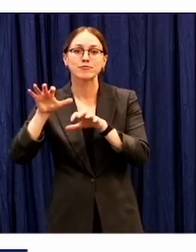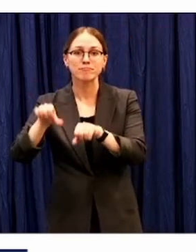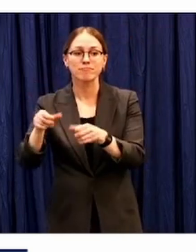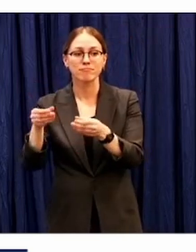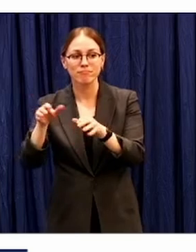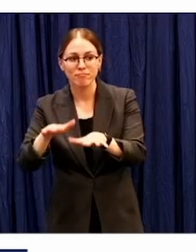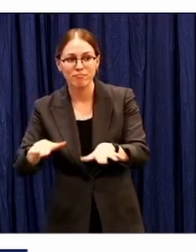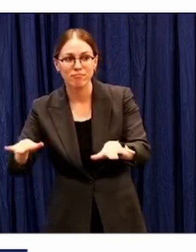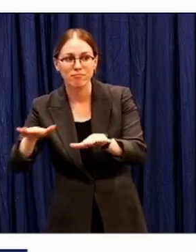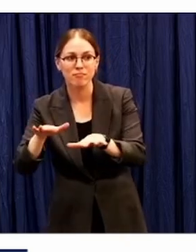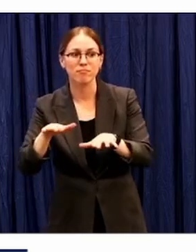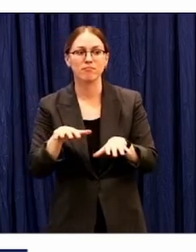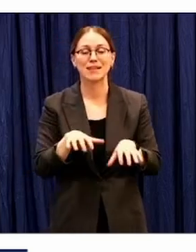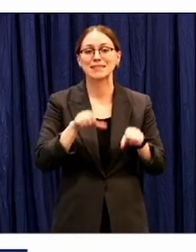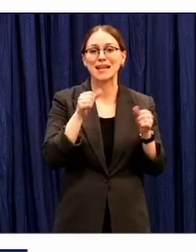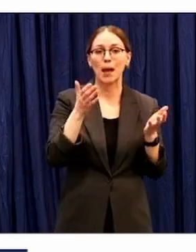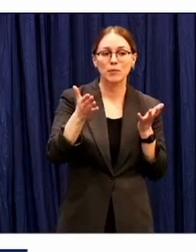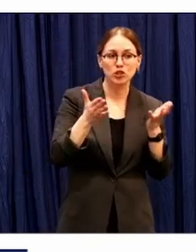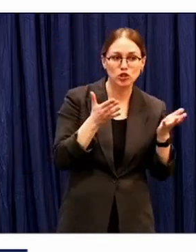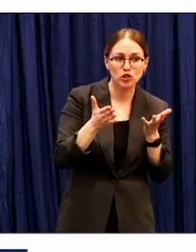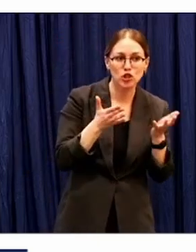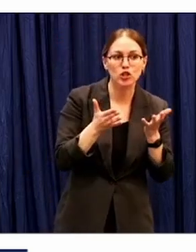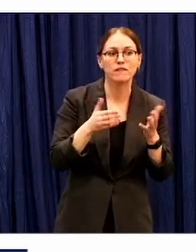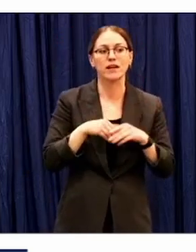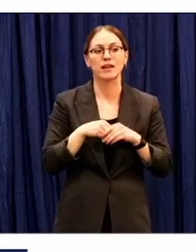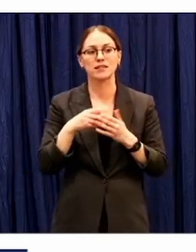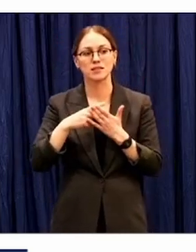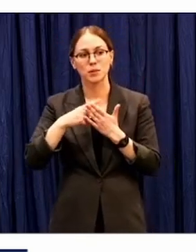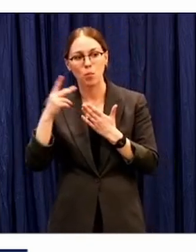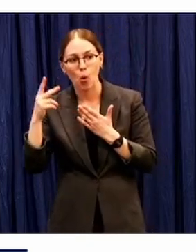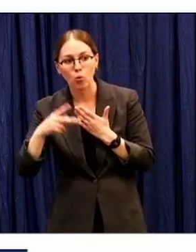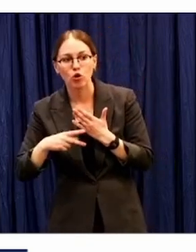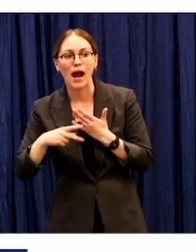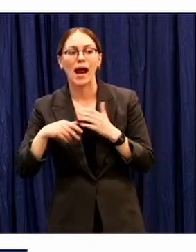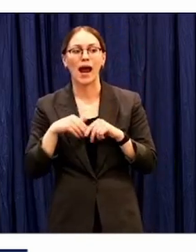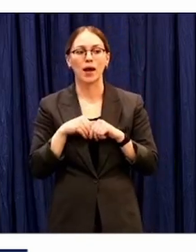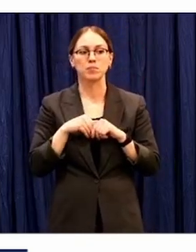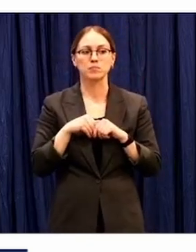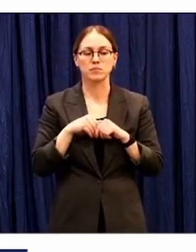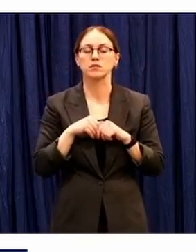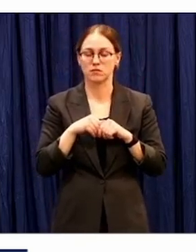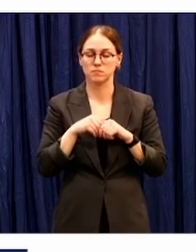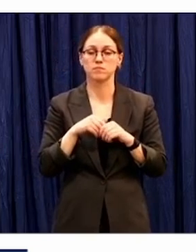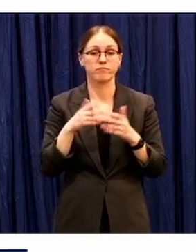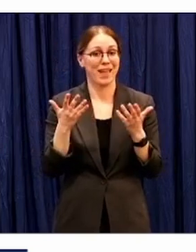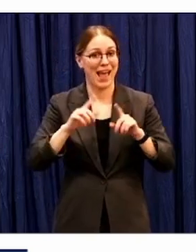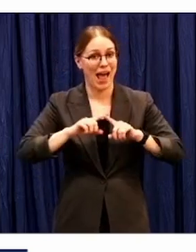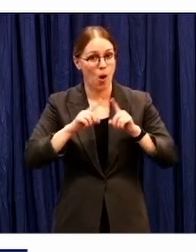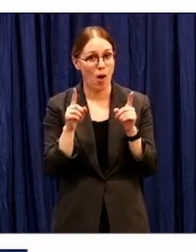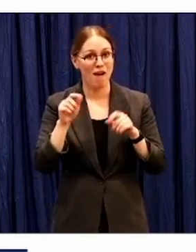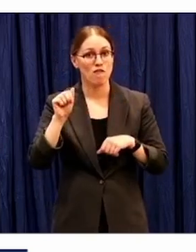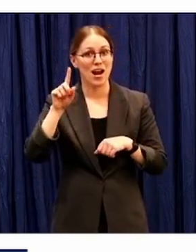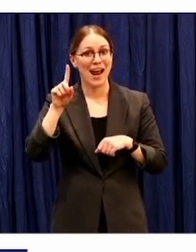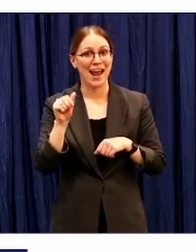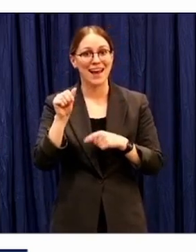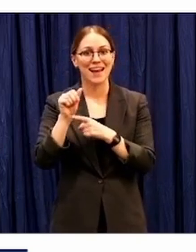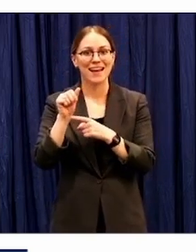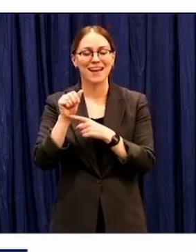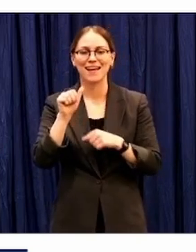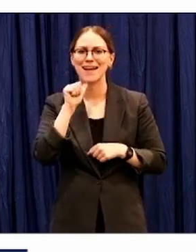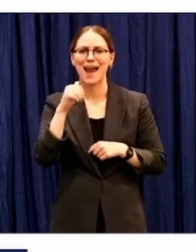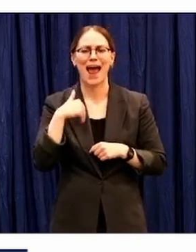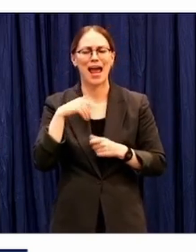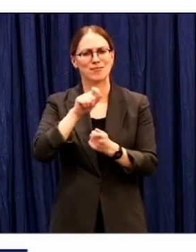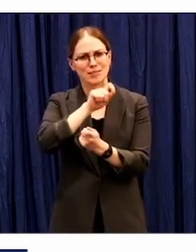programs, and activities that state and local governments offer online and through mobile applications. However, the ADA did not contain a